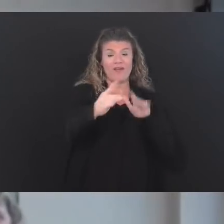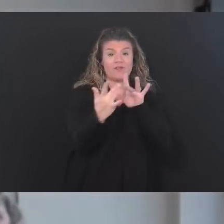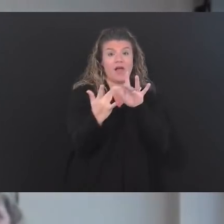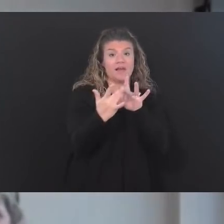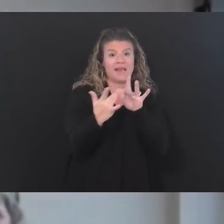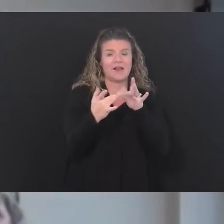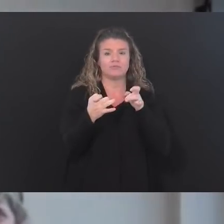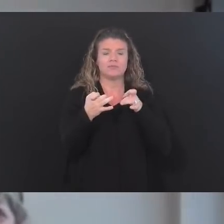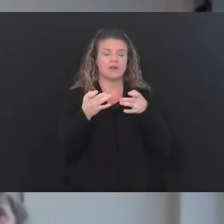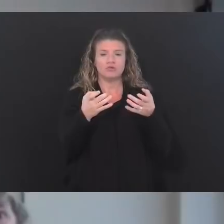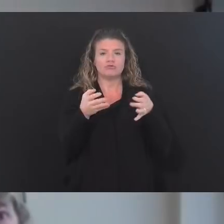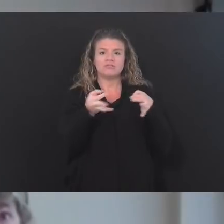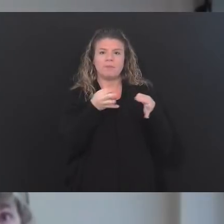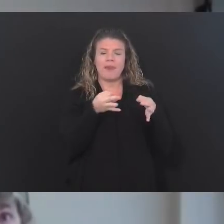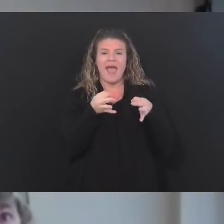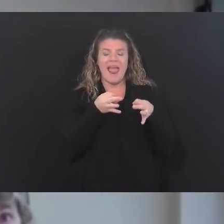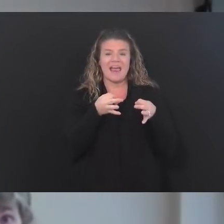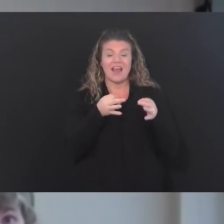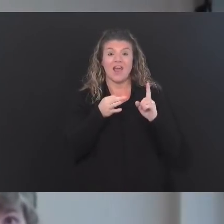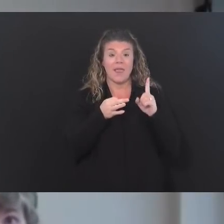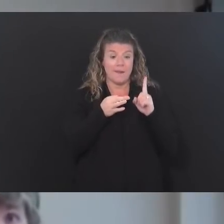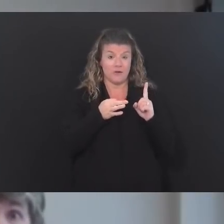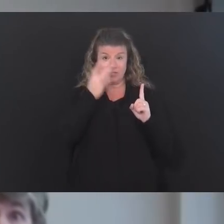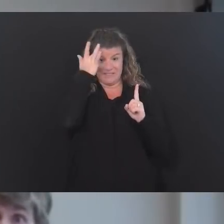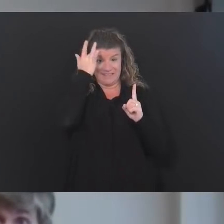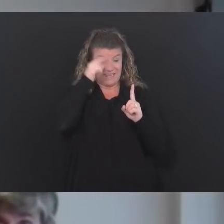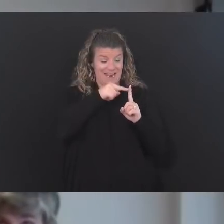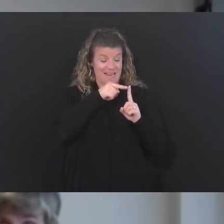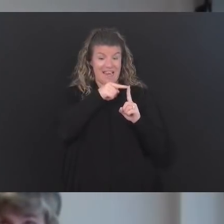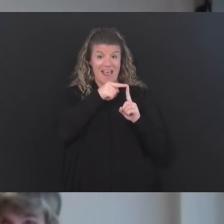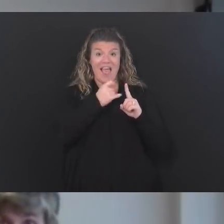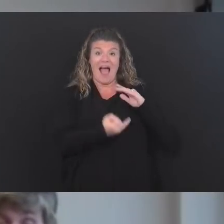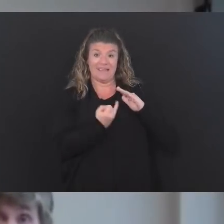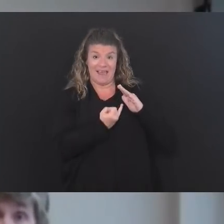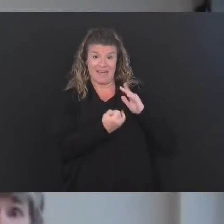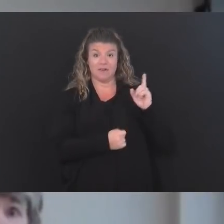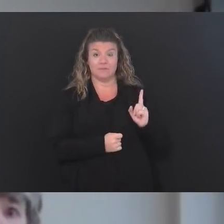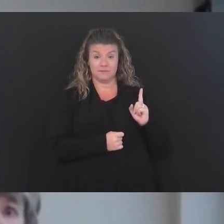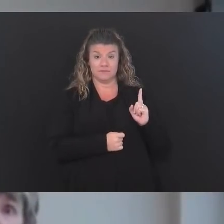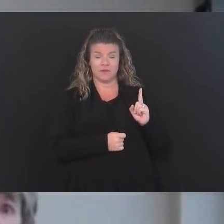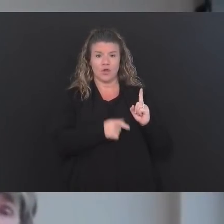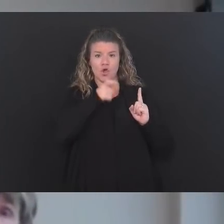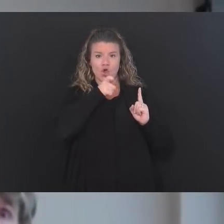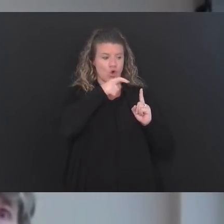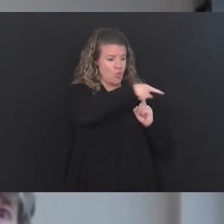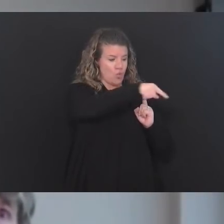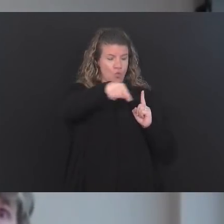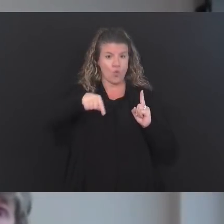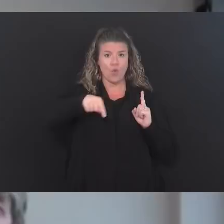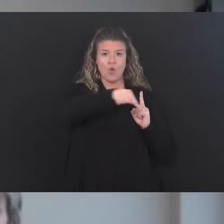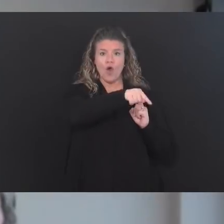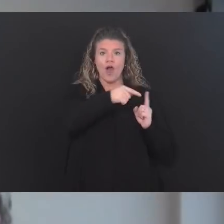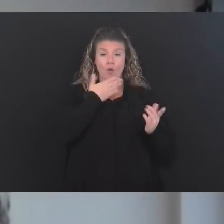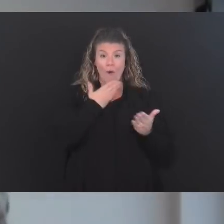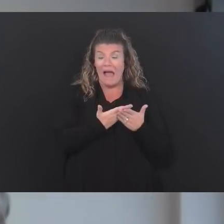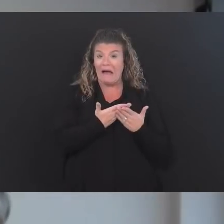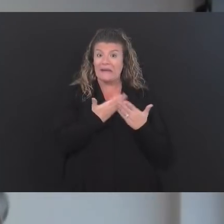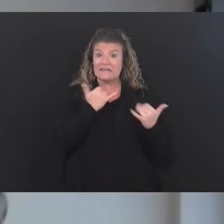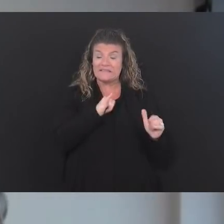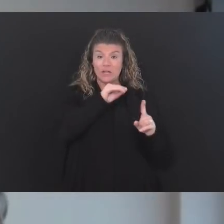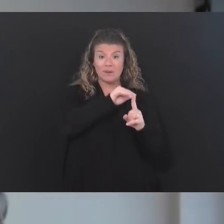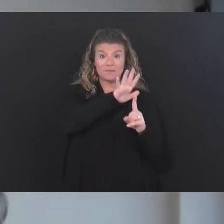some language, the person that is sick, anyone who is sick isolates themselves. Those who are well but have been exposed do